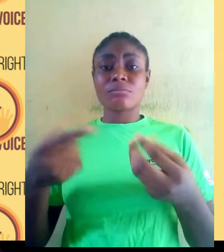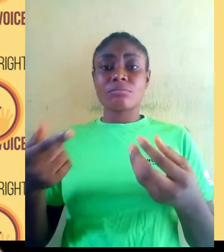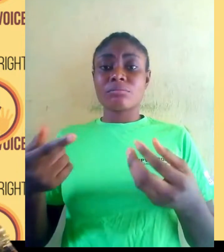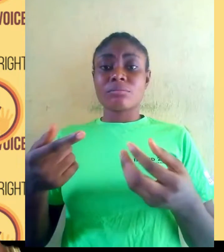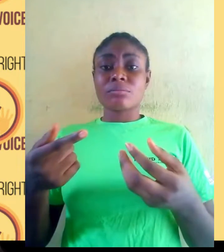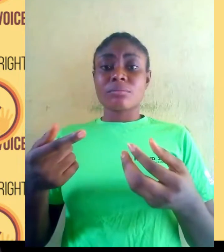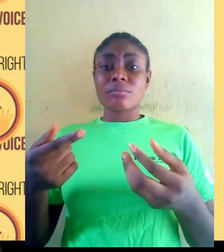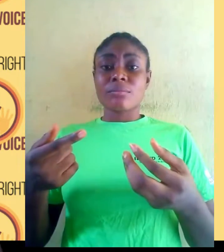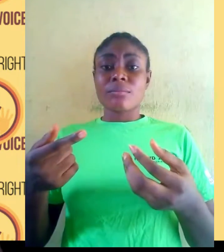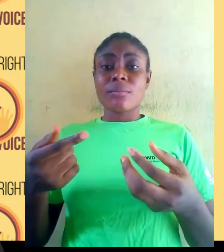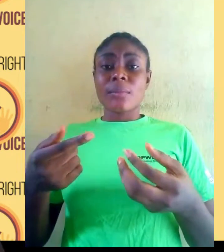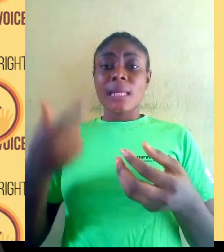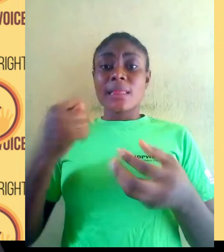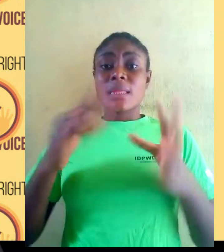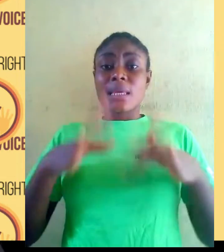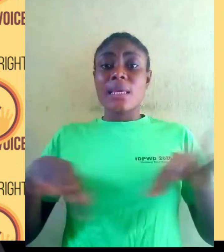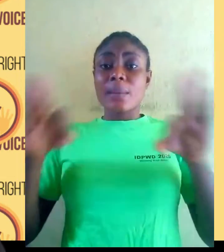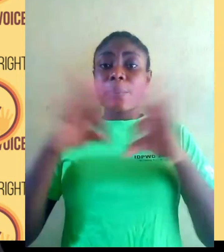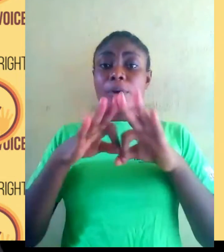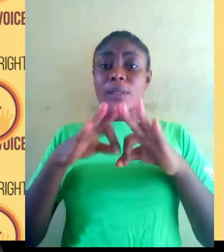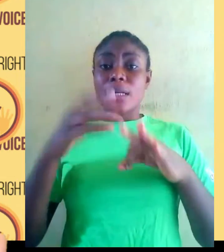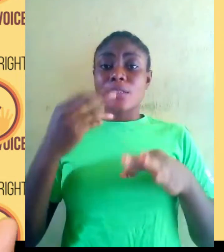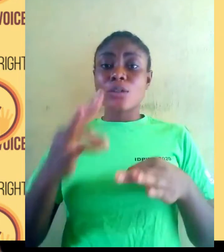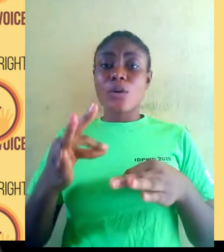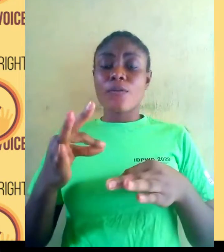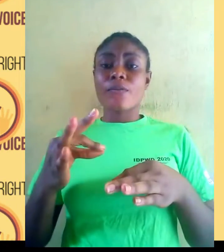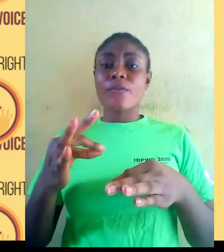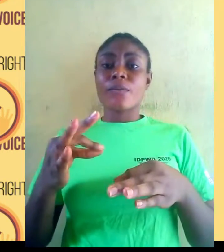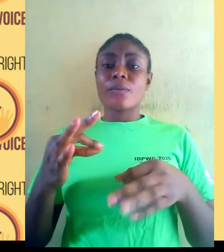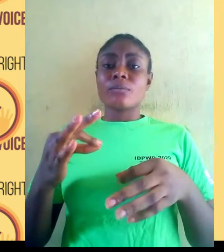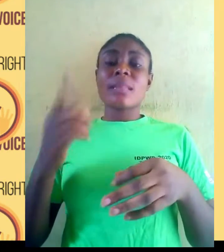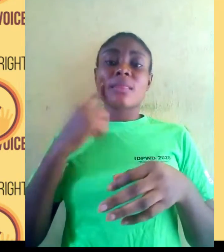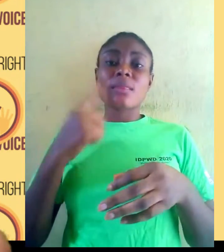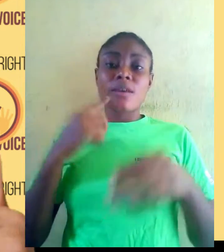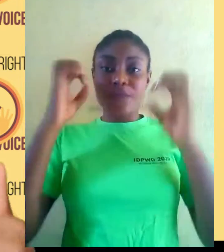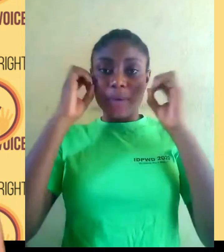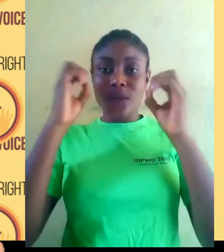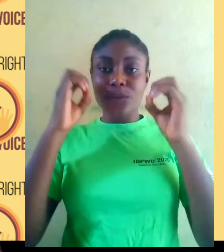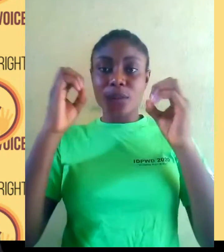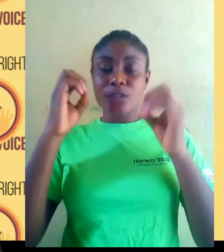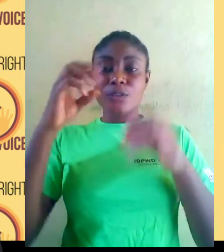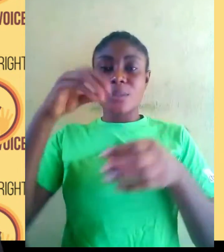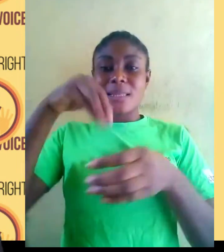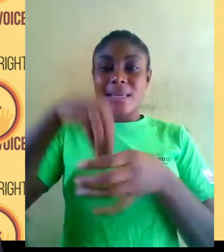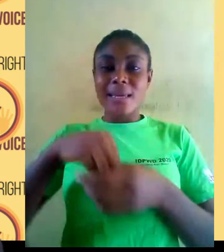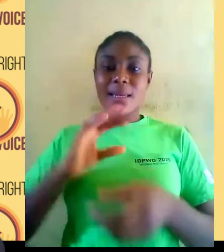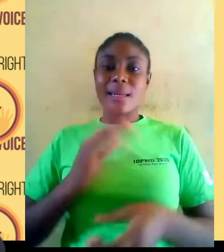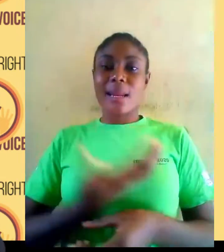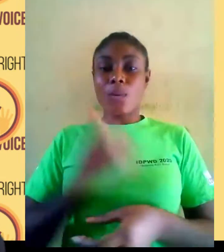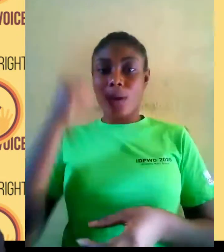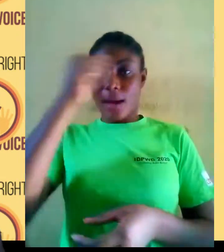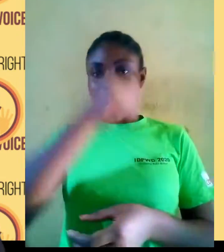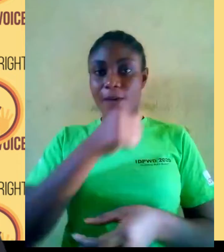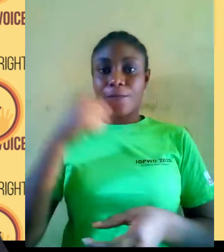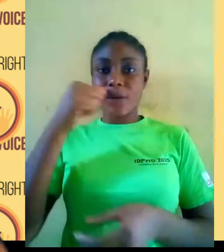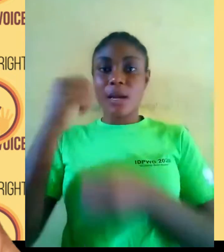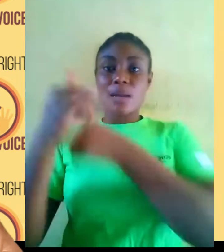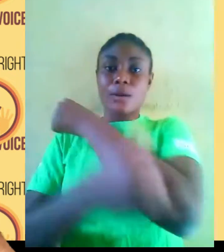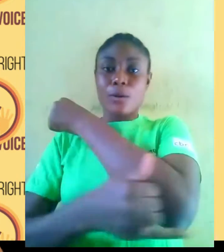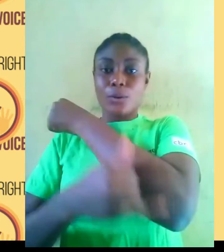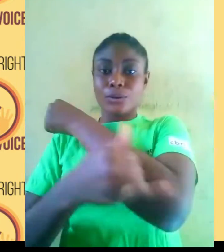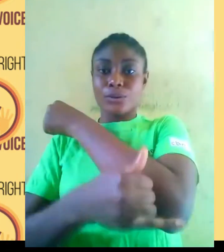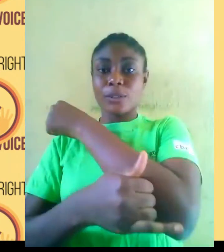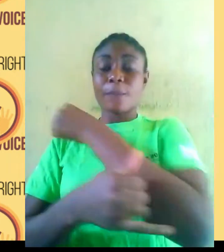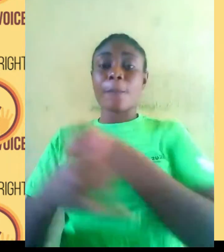the importance of the significance of deaf education in our African countries and